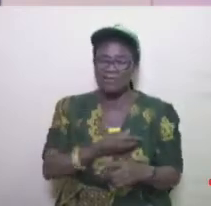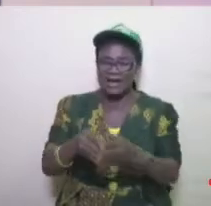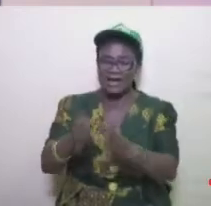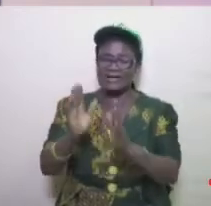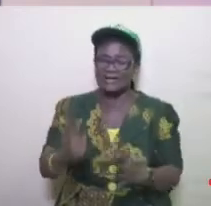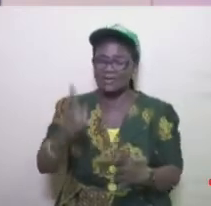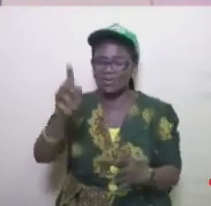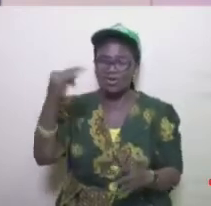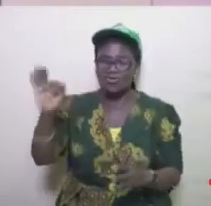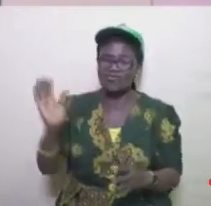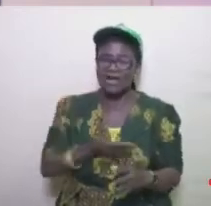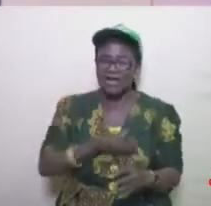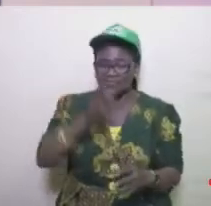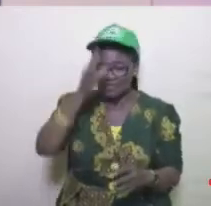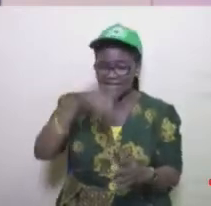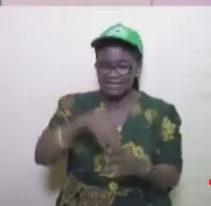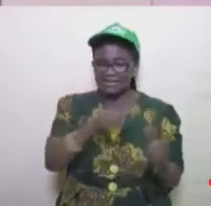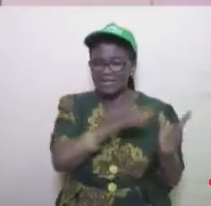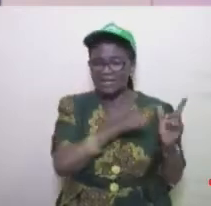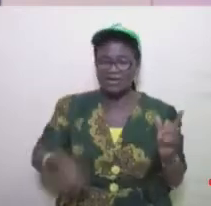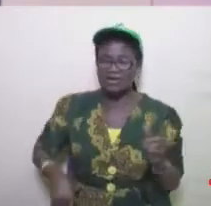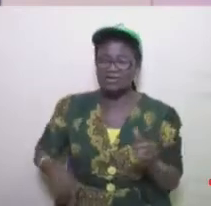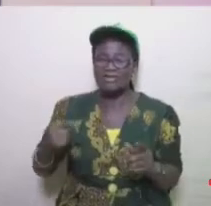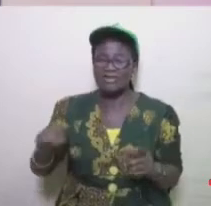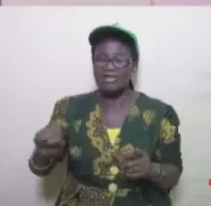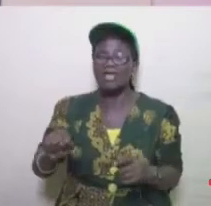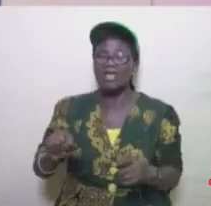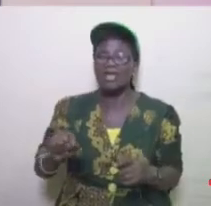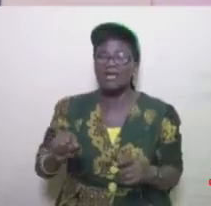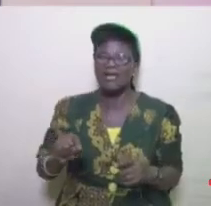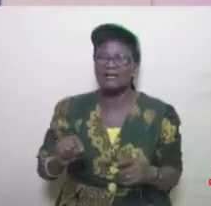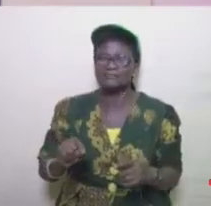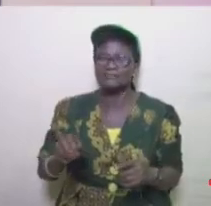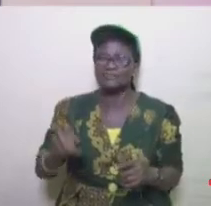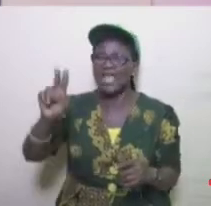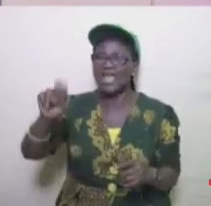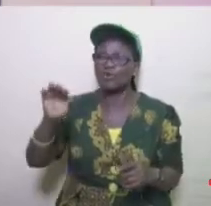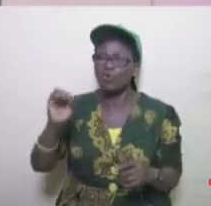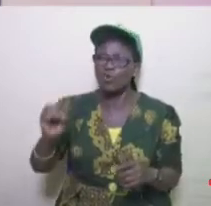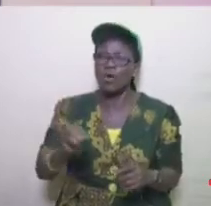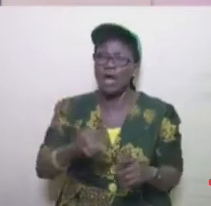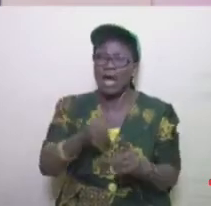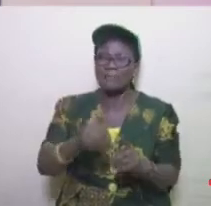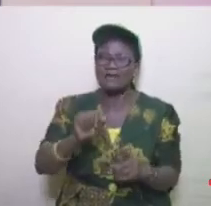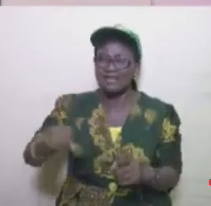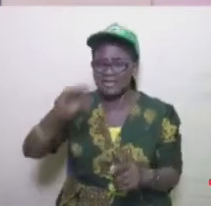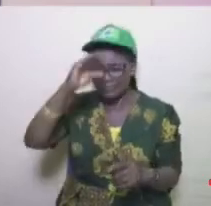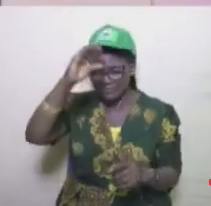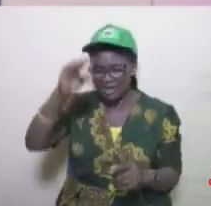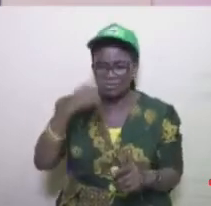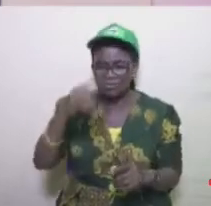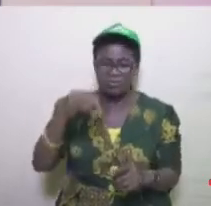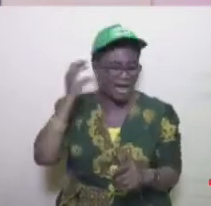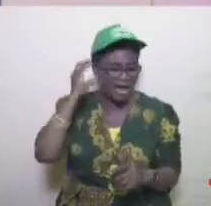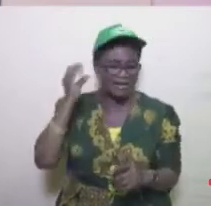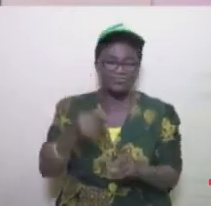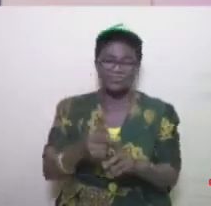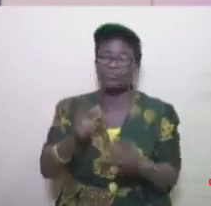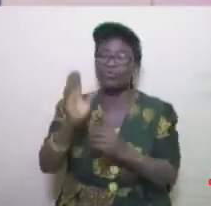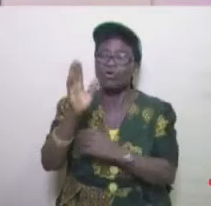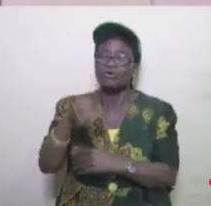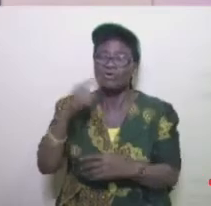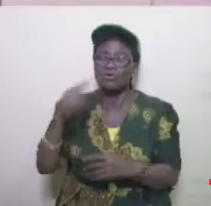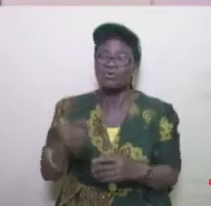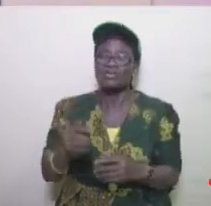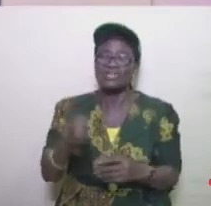leader, the national officer, was telling us a story about a man who heard from God. He wanted to go abroad,